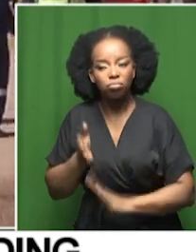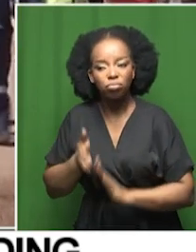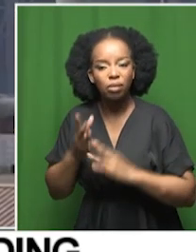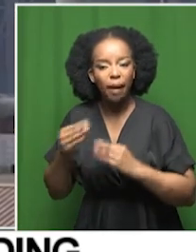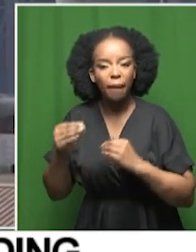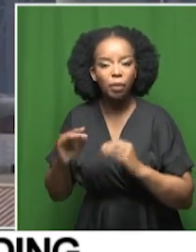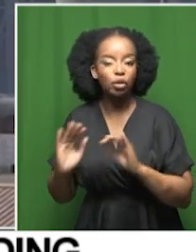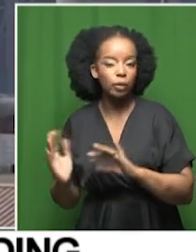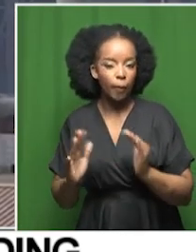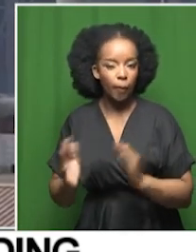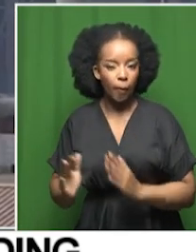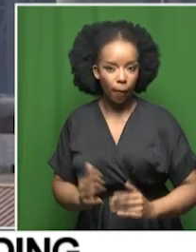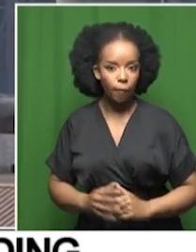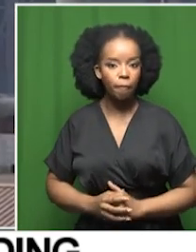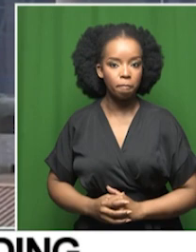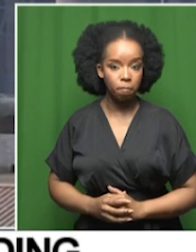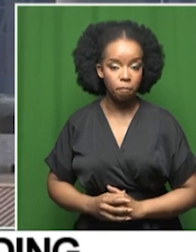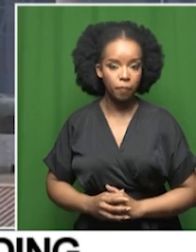extent,